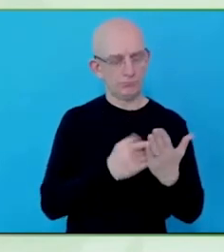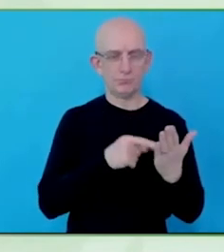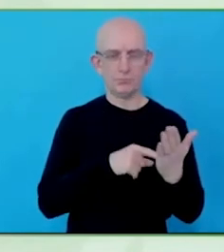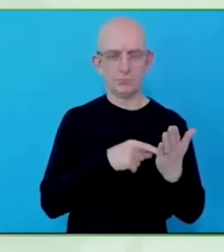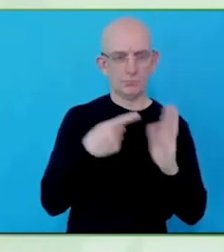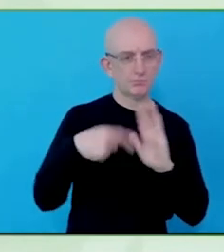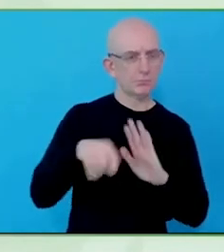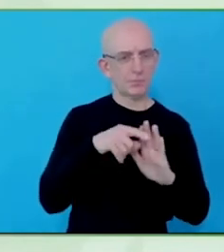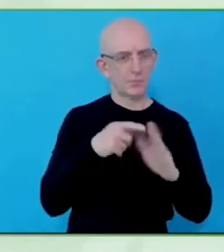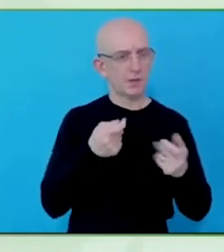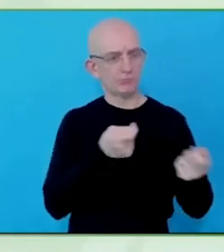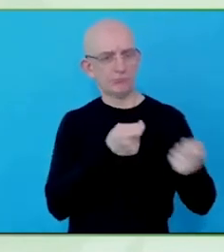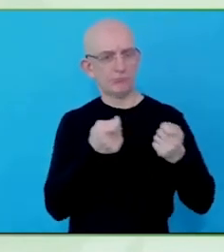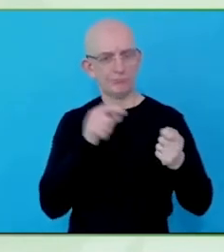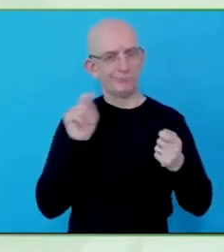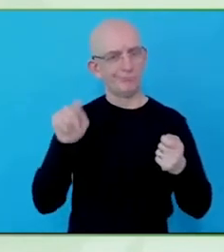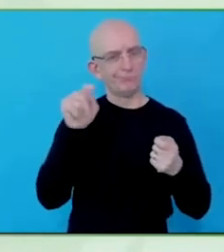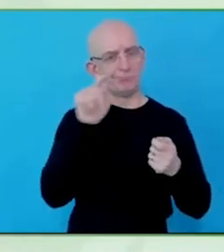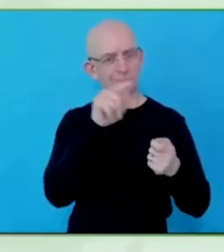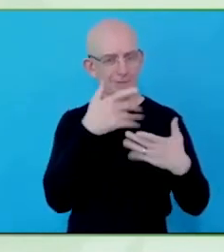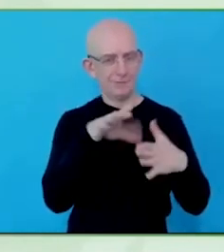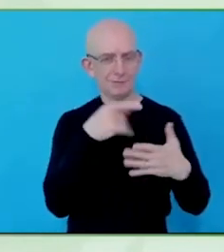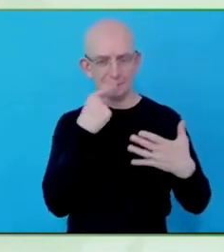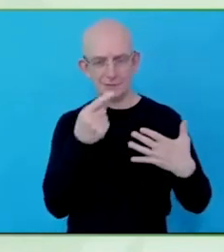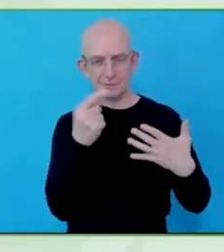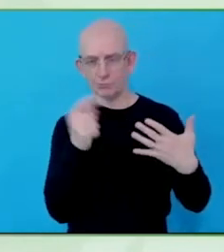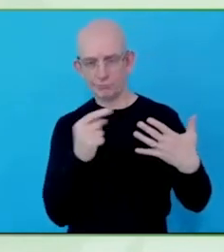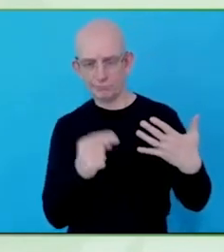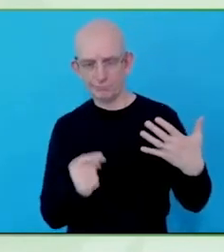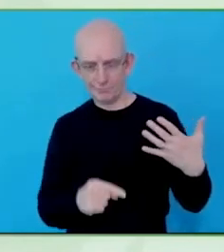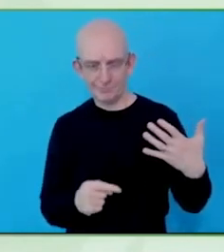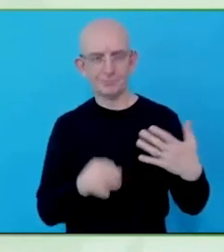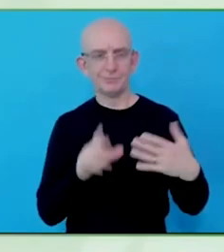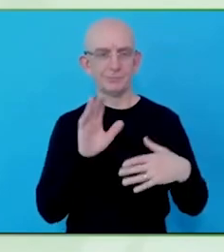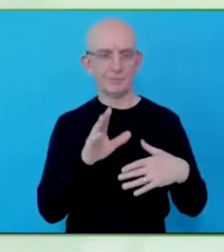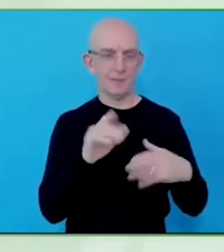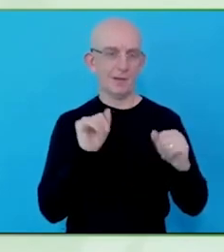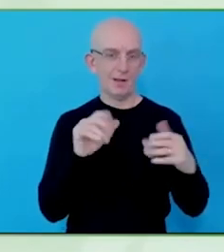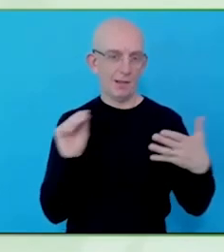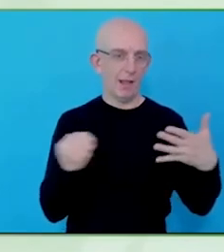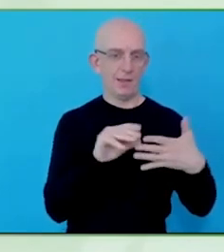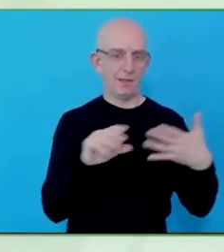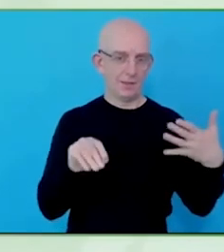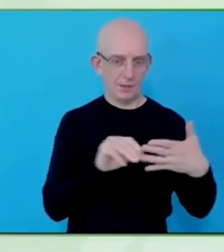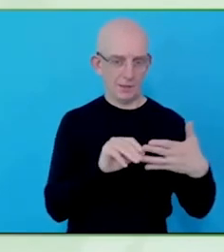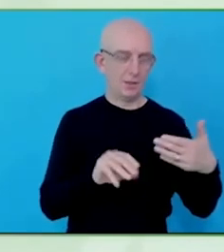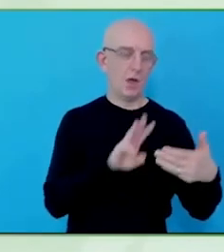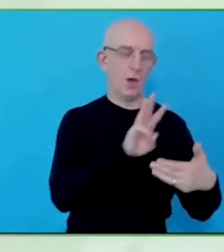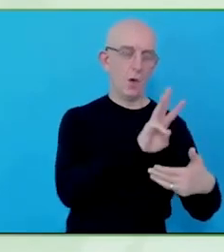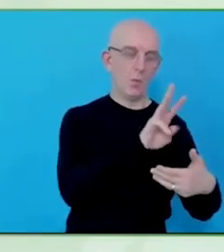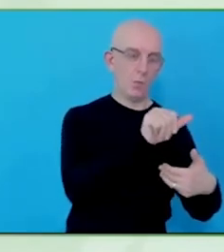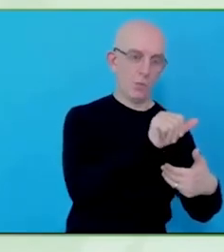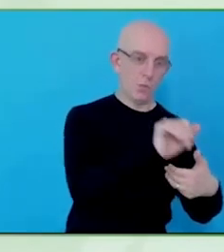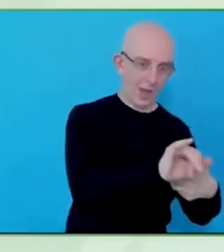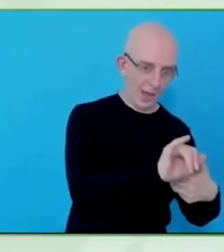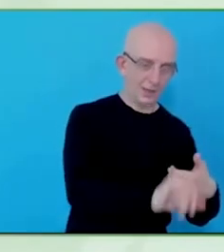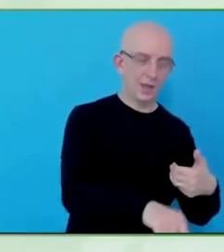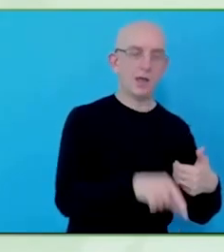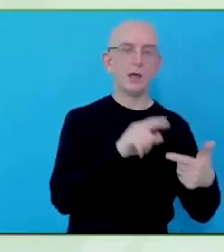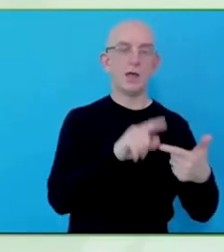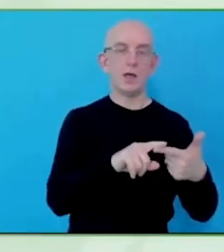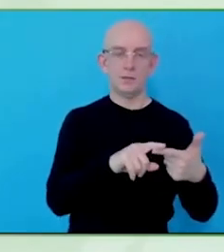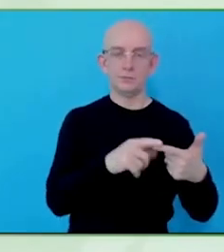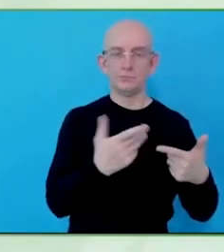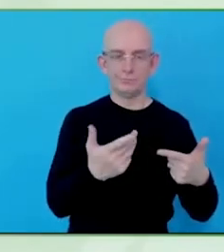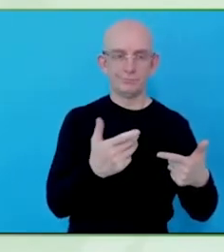actively there. Keep it simple. I love that. Start somewhere. And you mentioned the difficulty in search. So I would say if you are